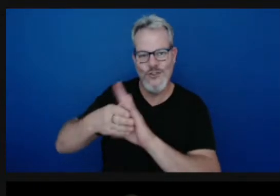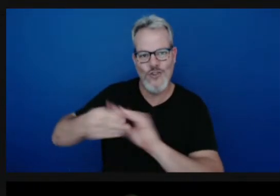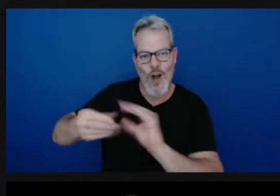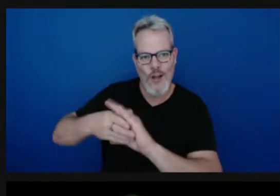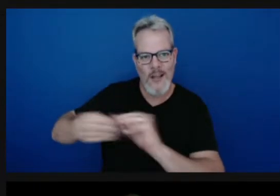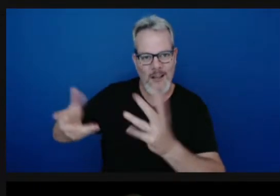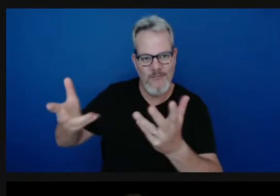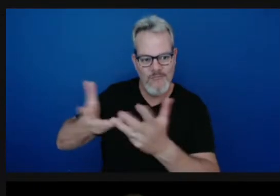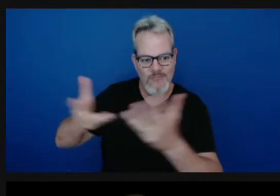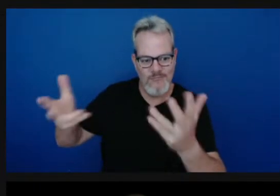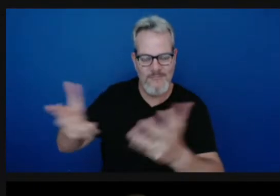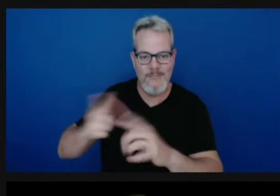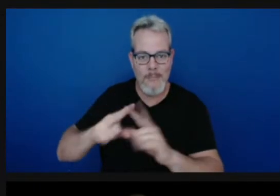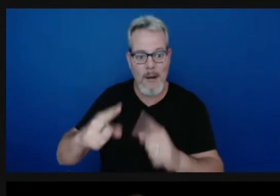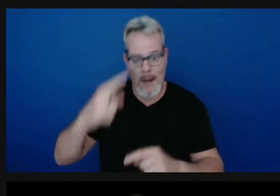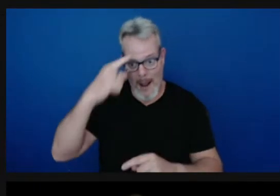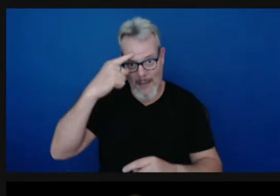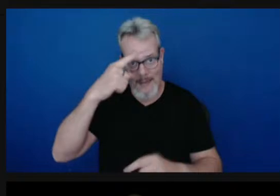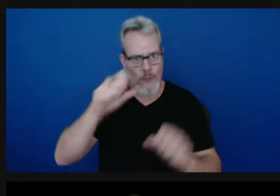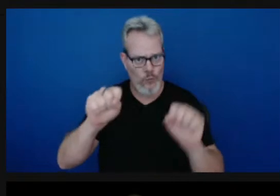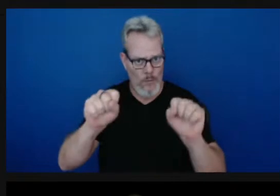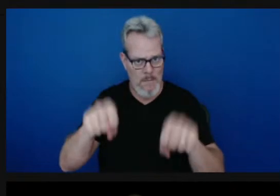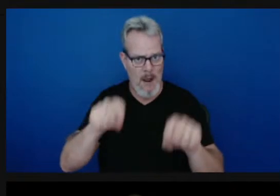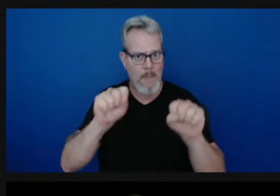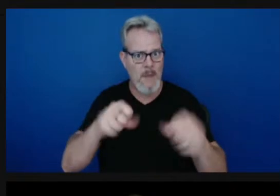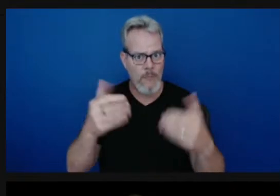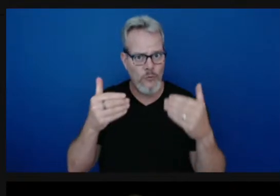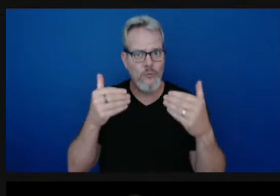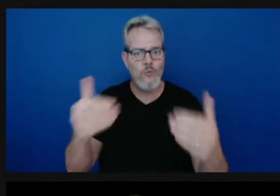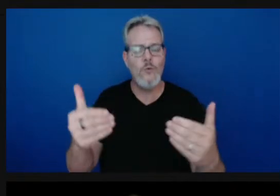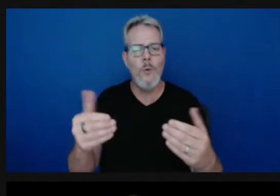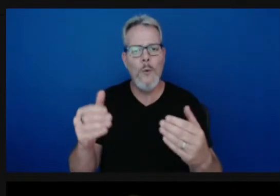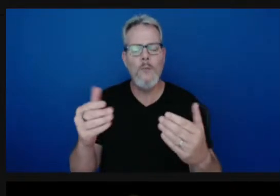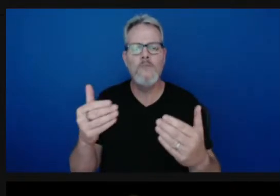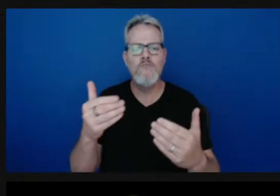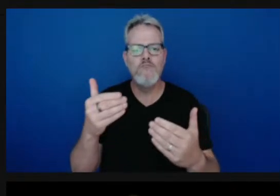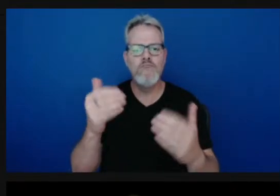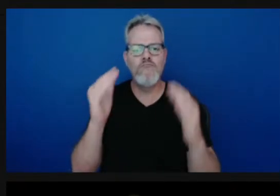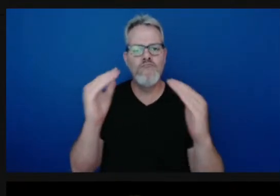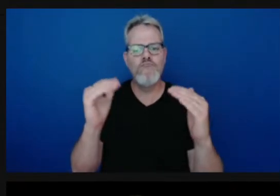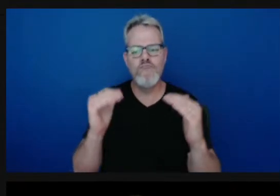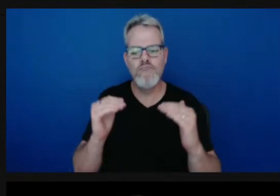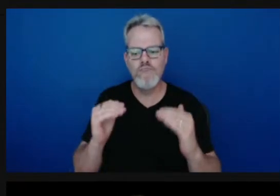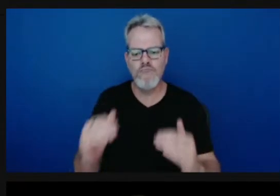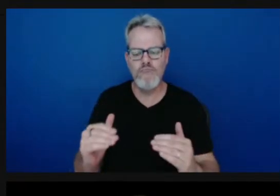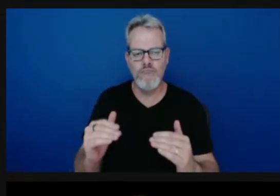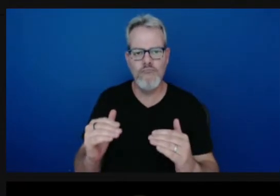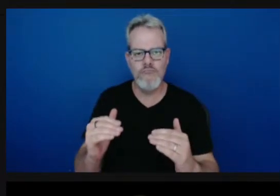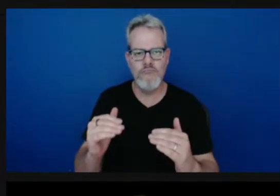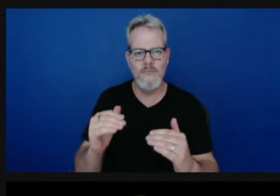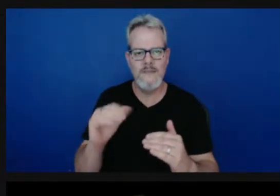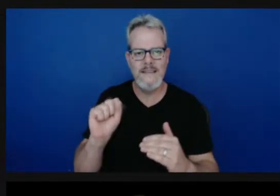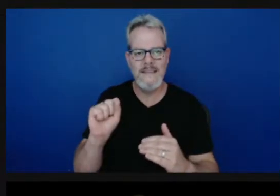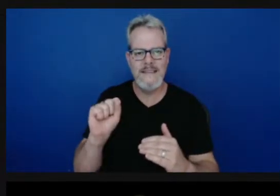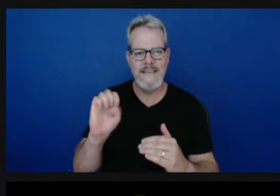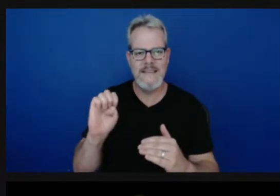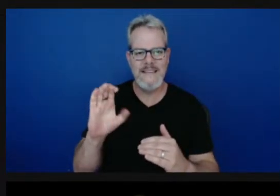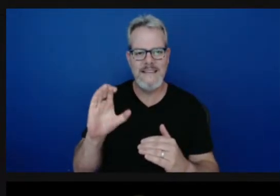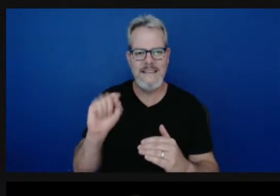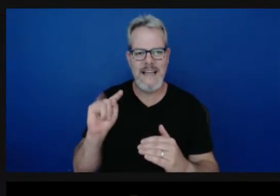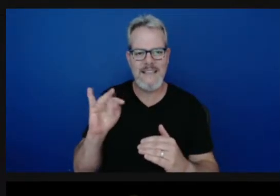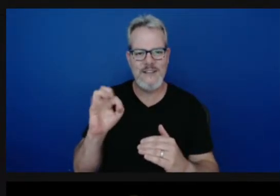And yeah, I think we might be able to move into the next sections, probably. Let me see.